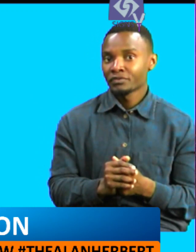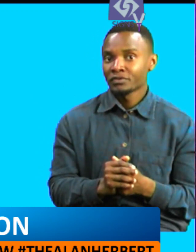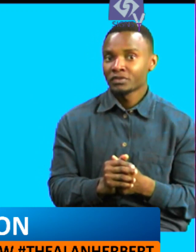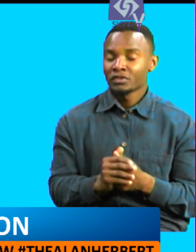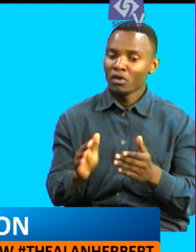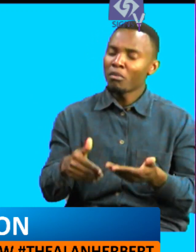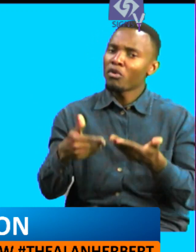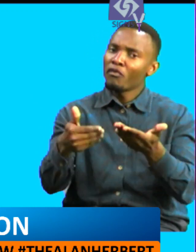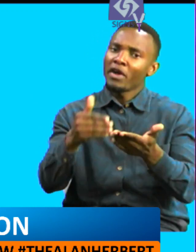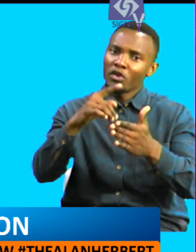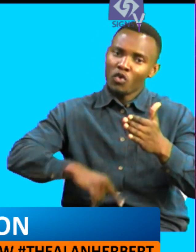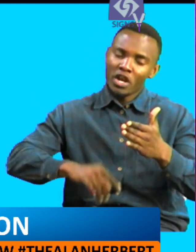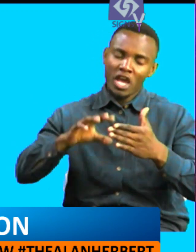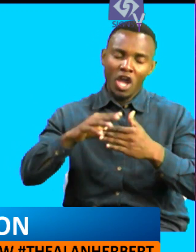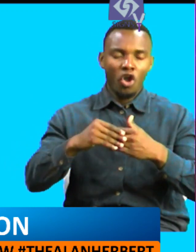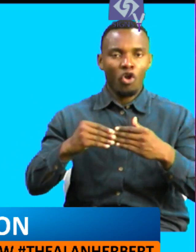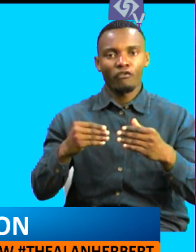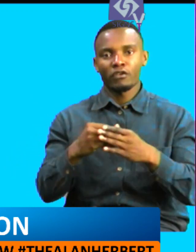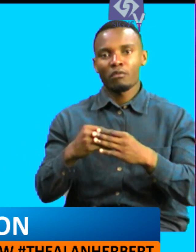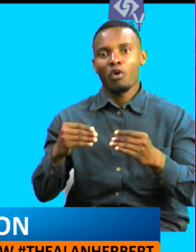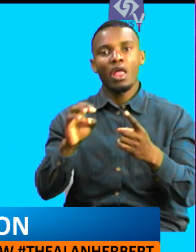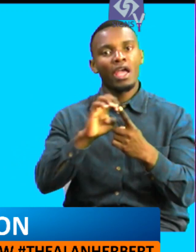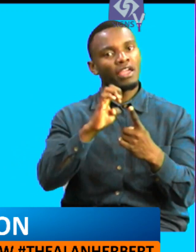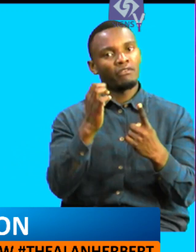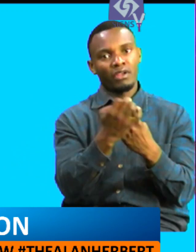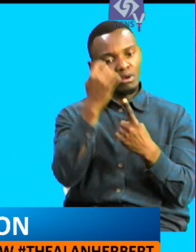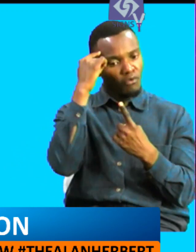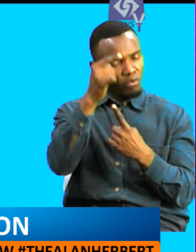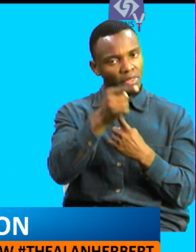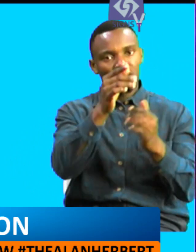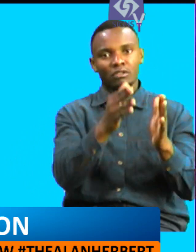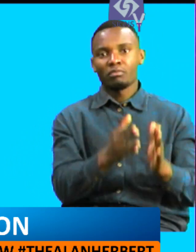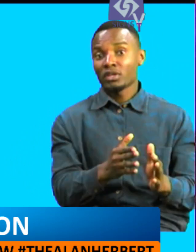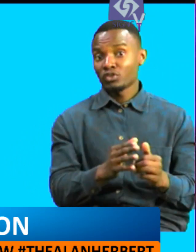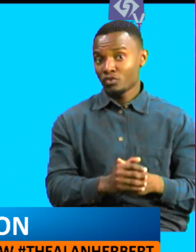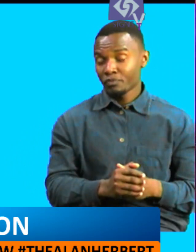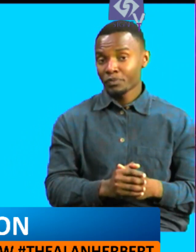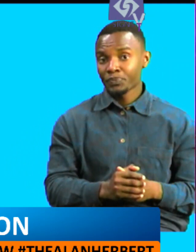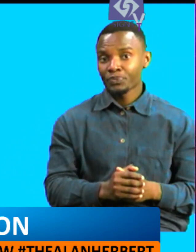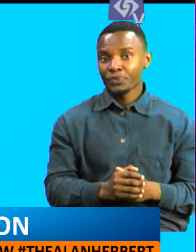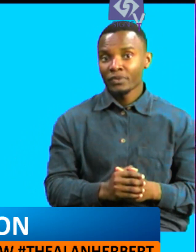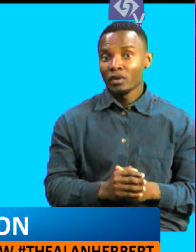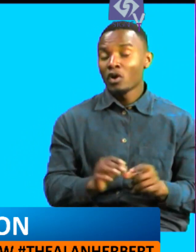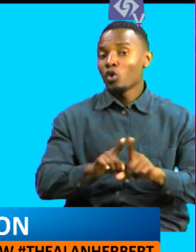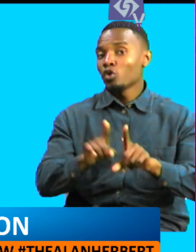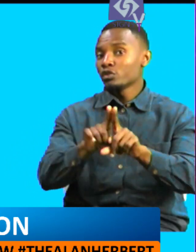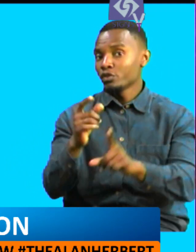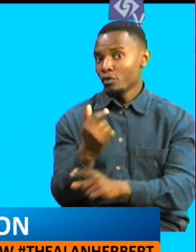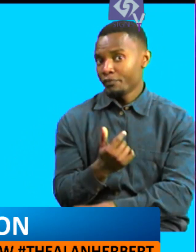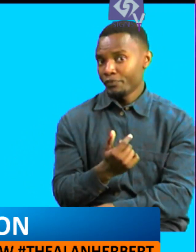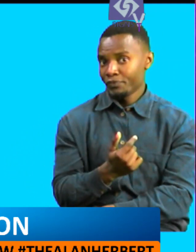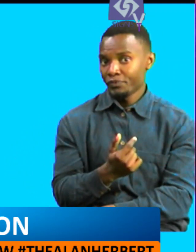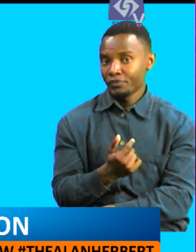just provide a comfortable environment for the person. And also